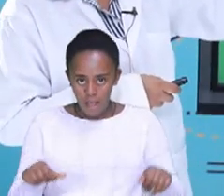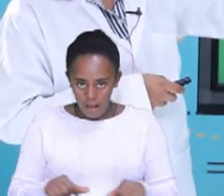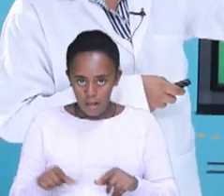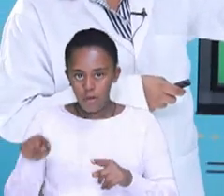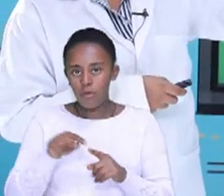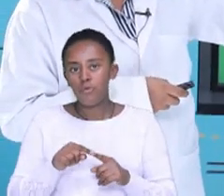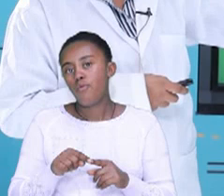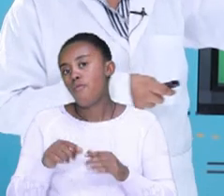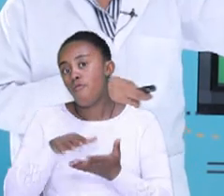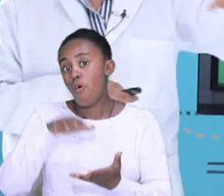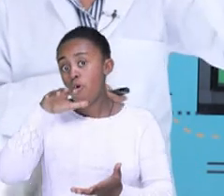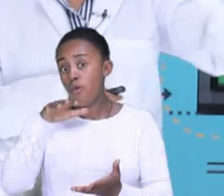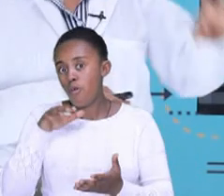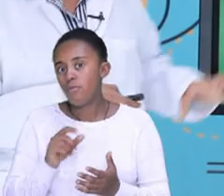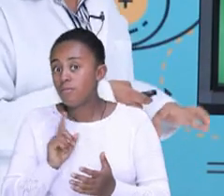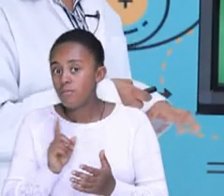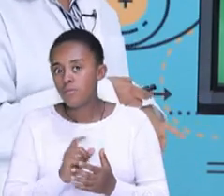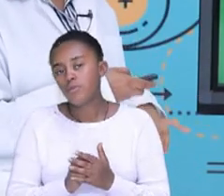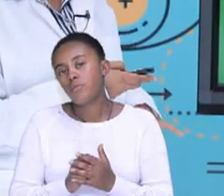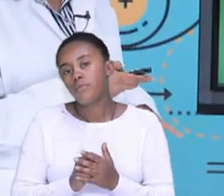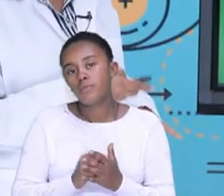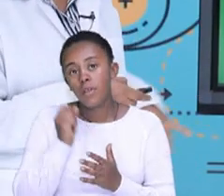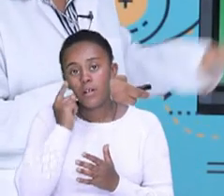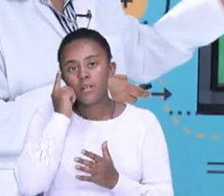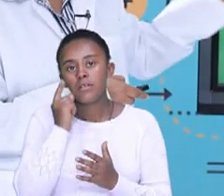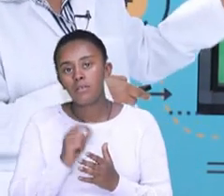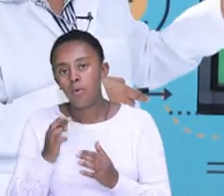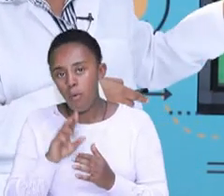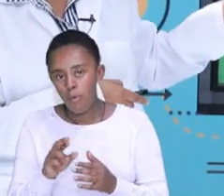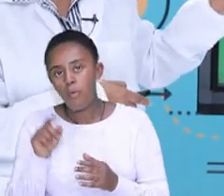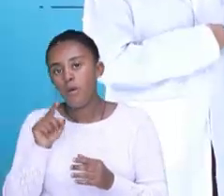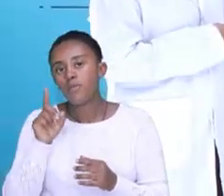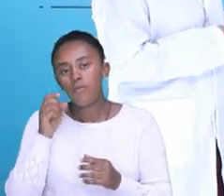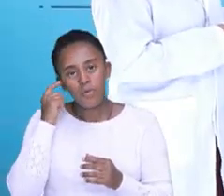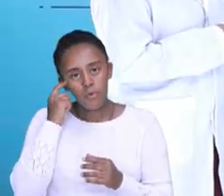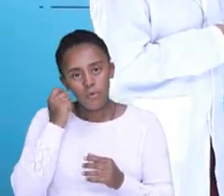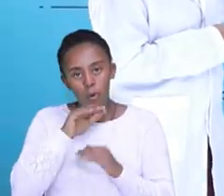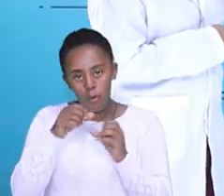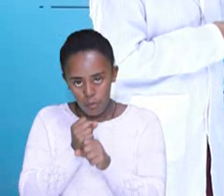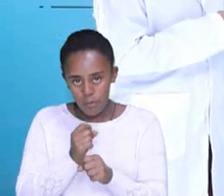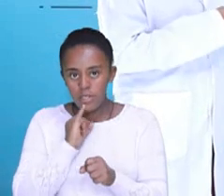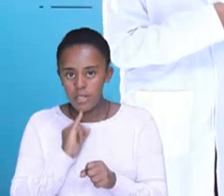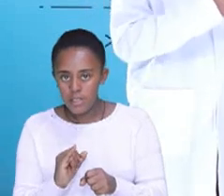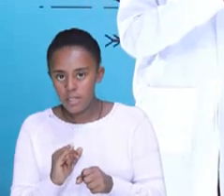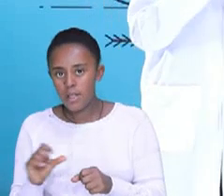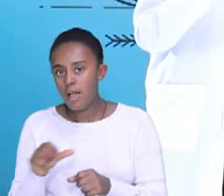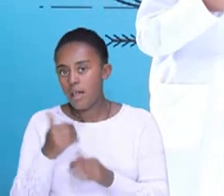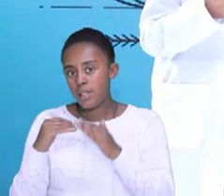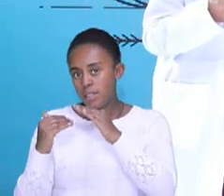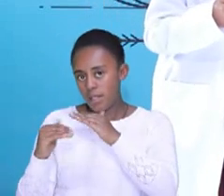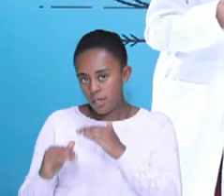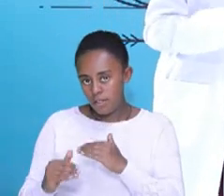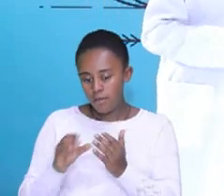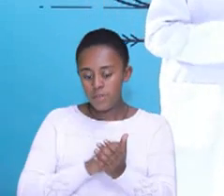volume ratio. From this, what you have to understand, or what you have to conclude, is as the size